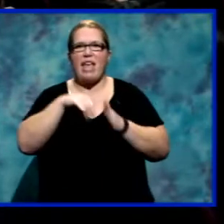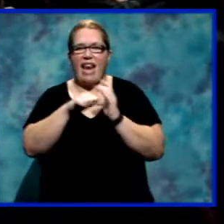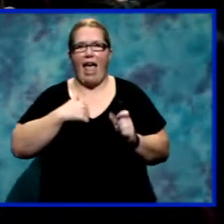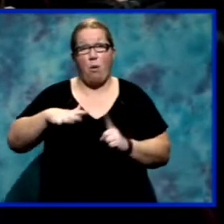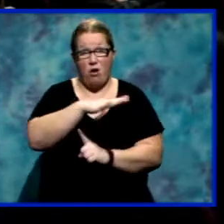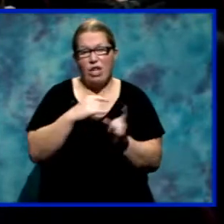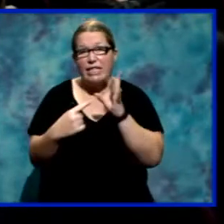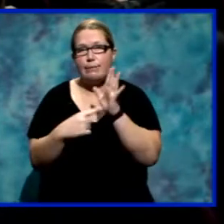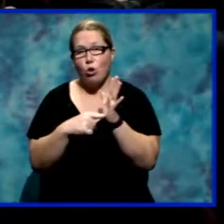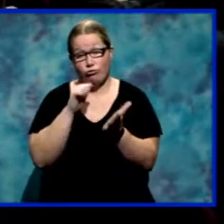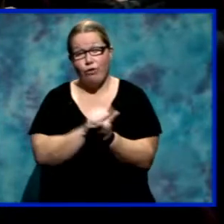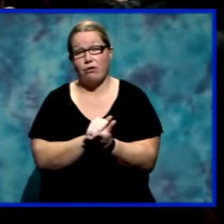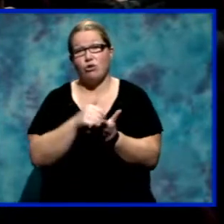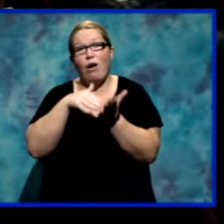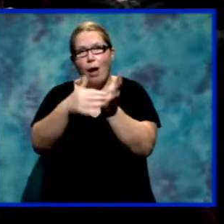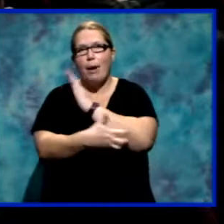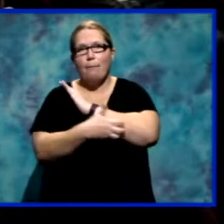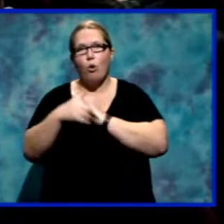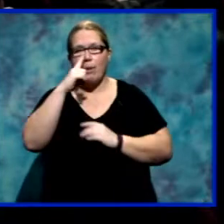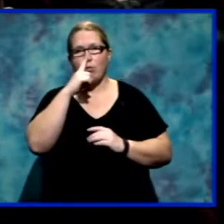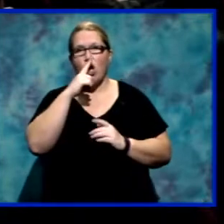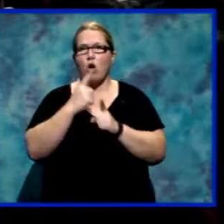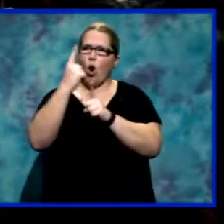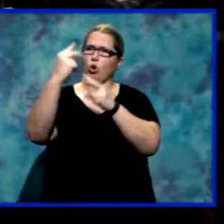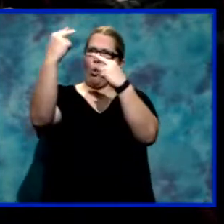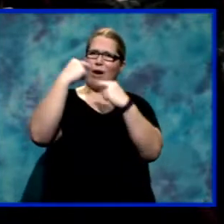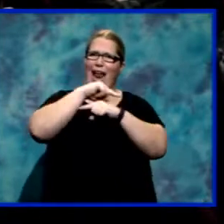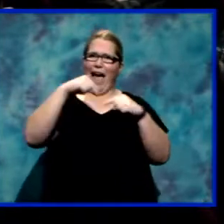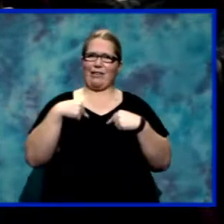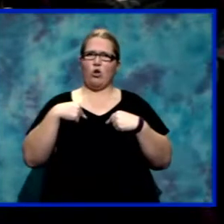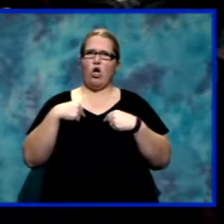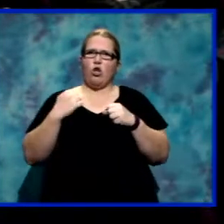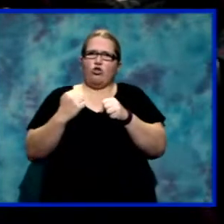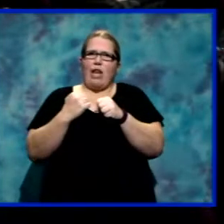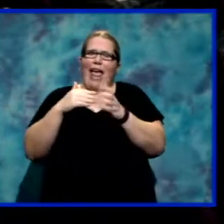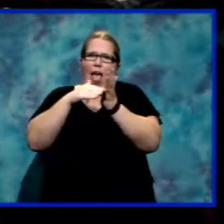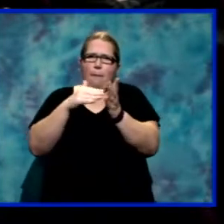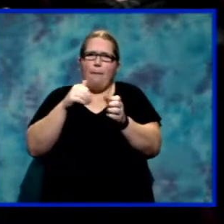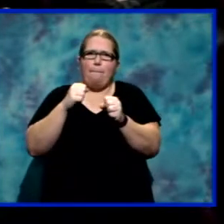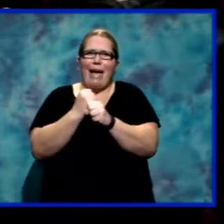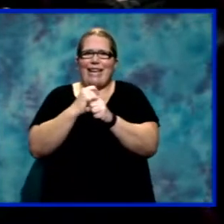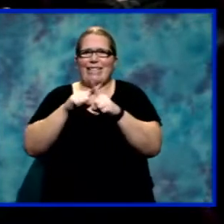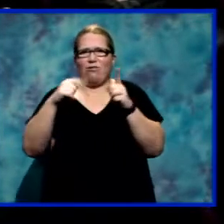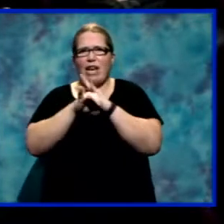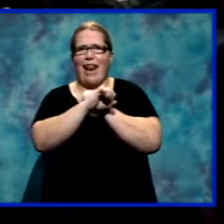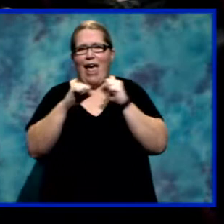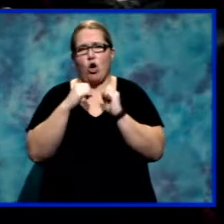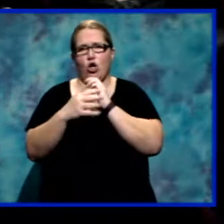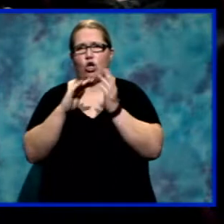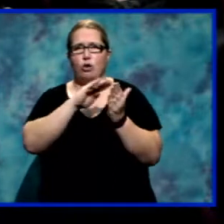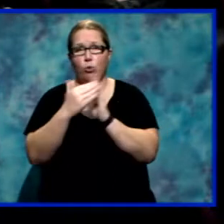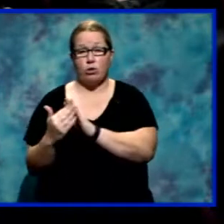it? Very important. I think God looks at us to make that sort of difference in our community. Can I say one other thing?